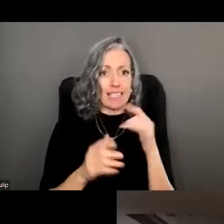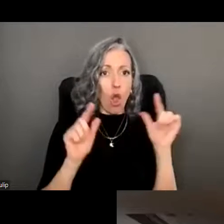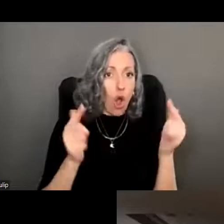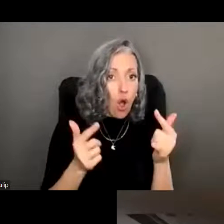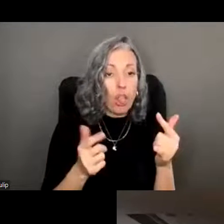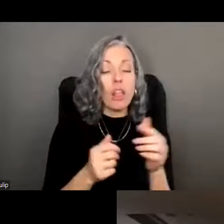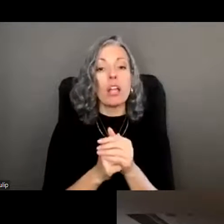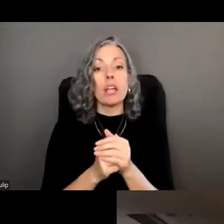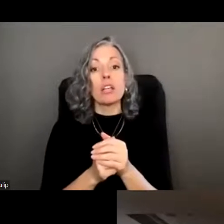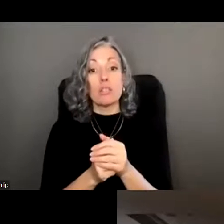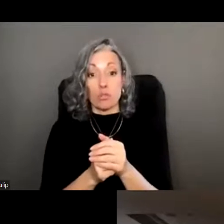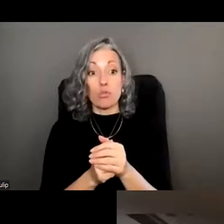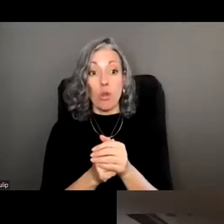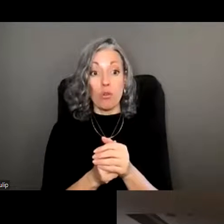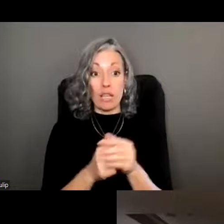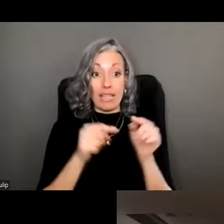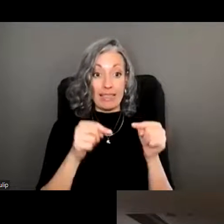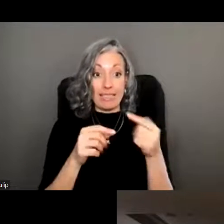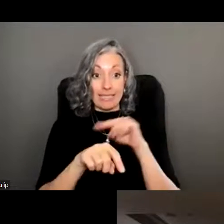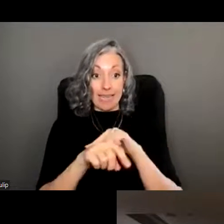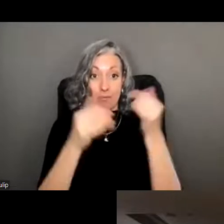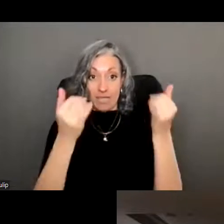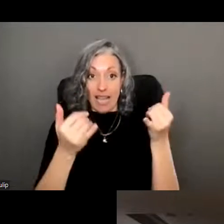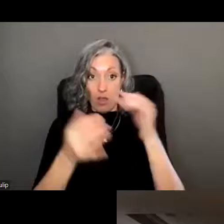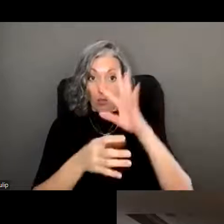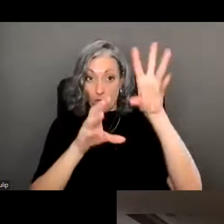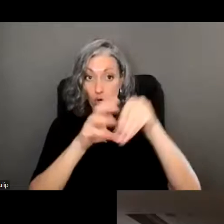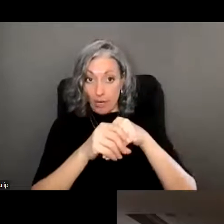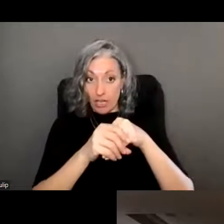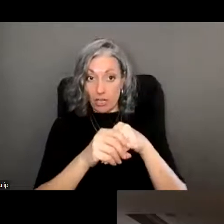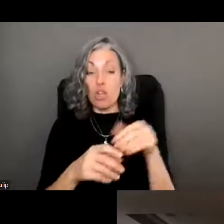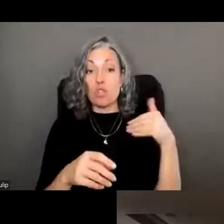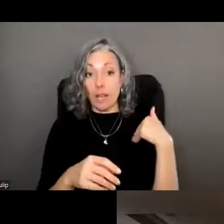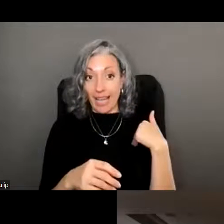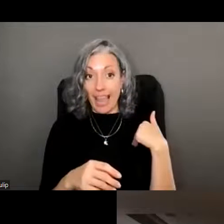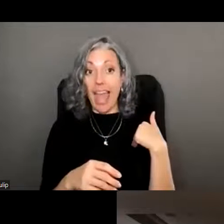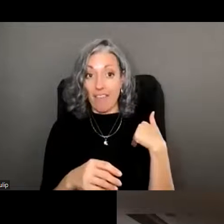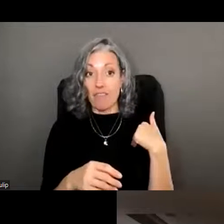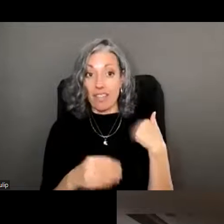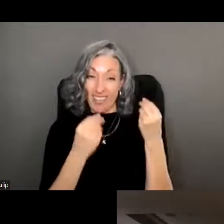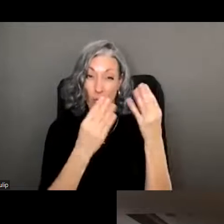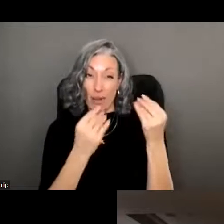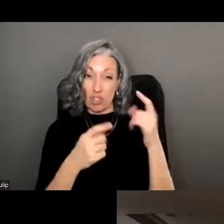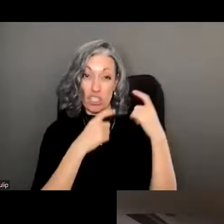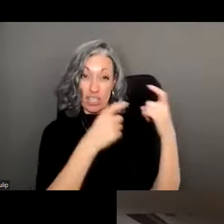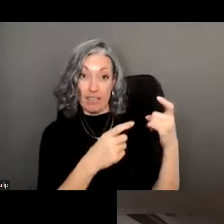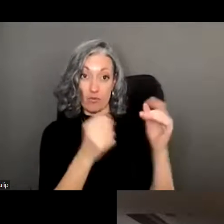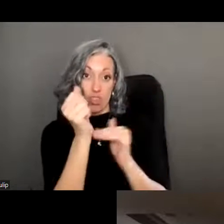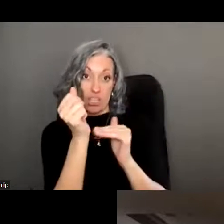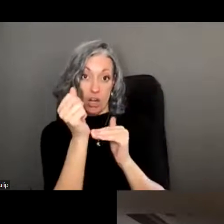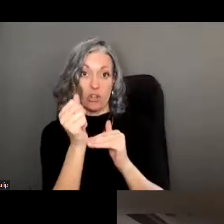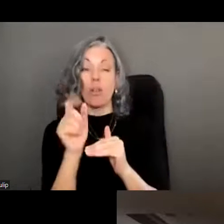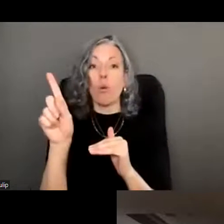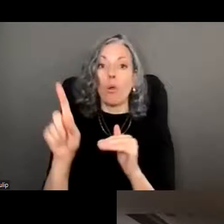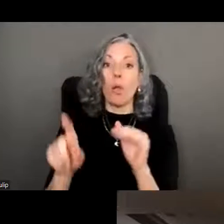so we just kind of built this time in today to be able to wrap up that discussion so that we can pass on what you wanted to Dr. Galy. Can I add something as